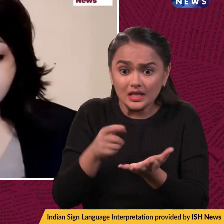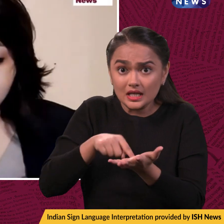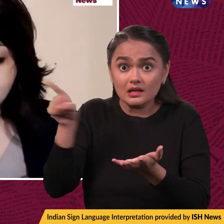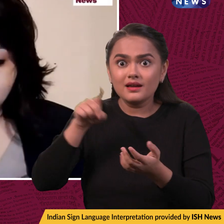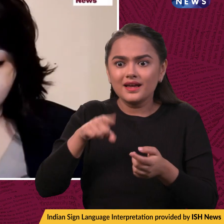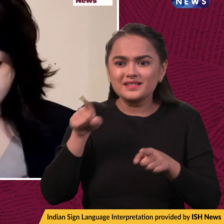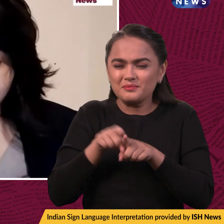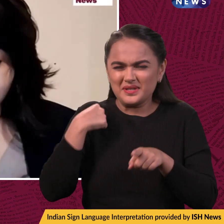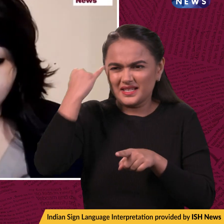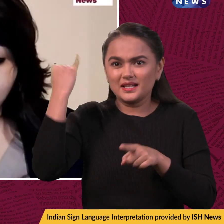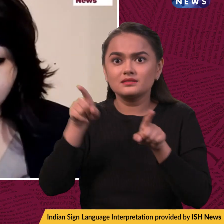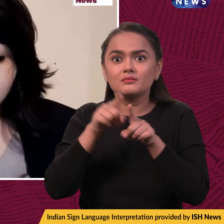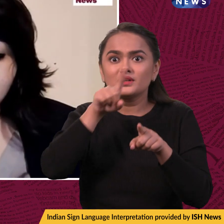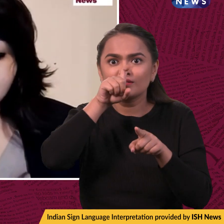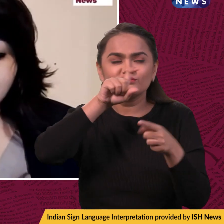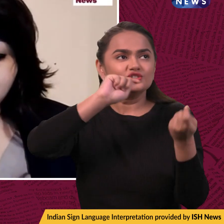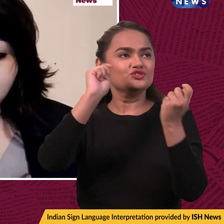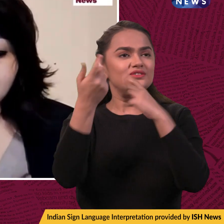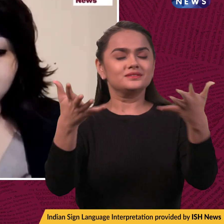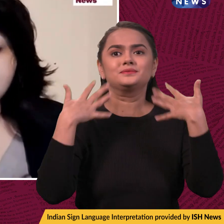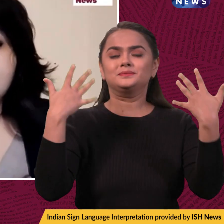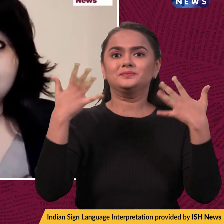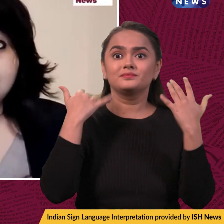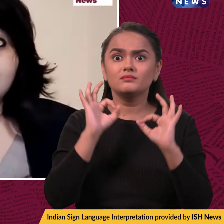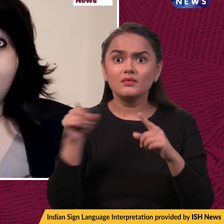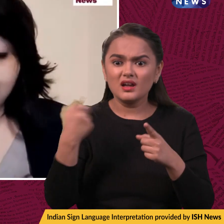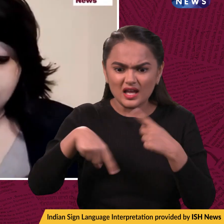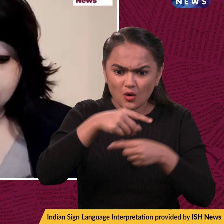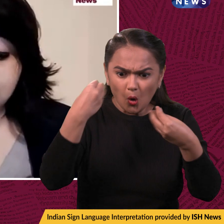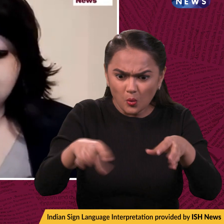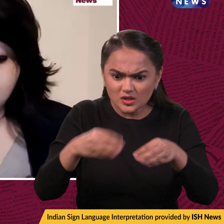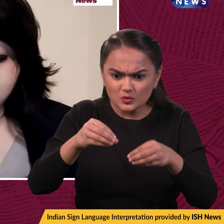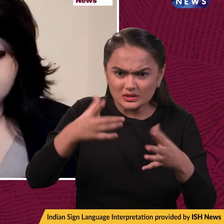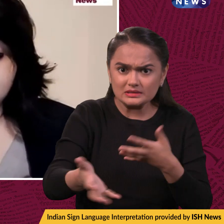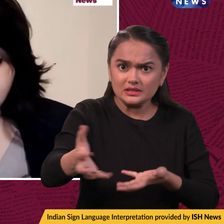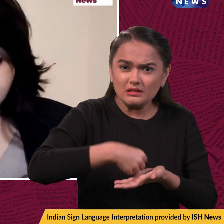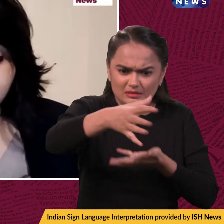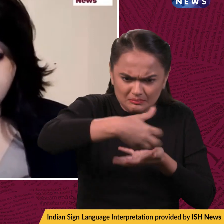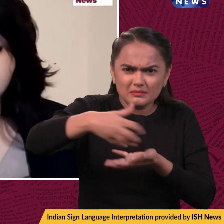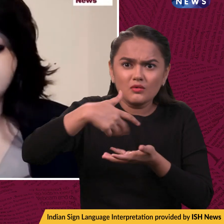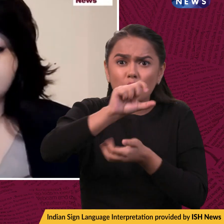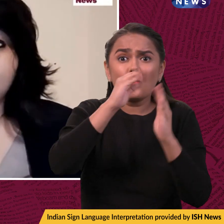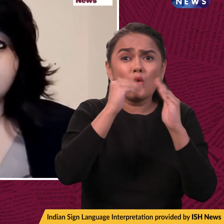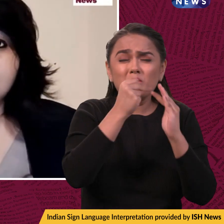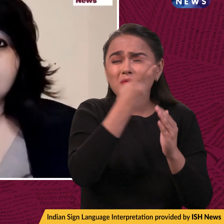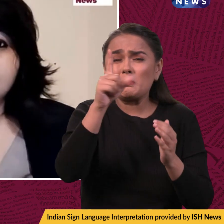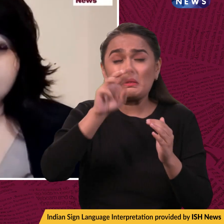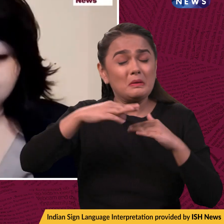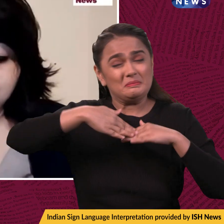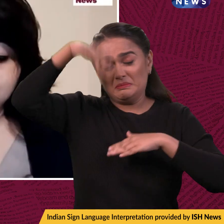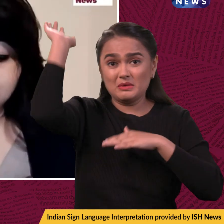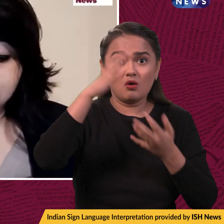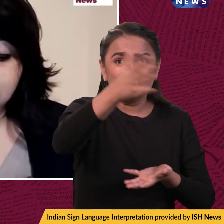One Step Greener, which is all about segregating recyclables and organizing pickups for trash from thousands of homes. Now,